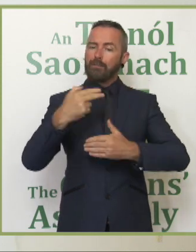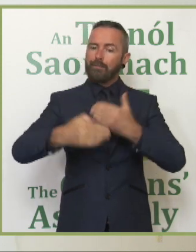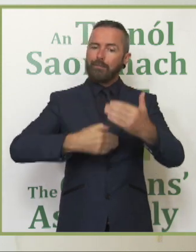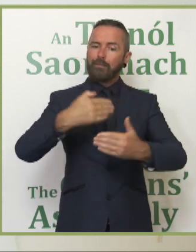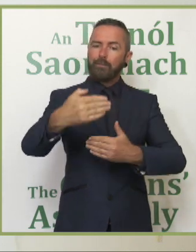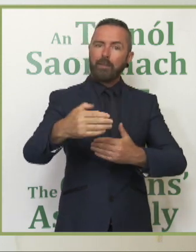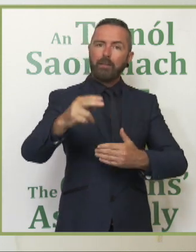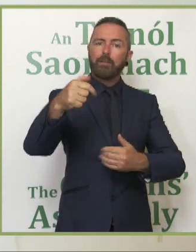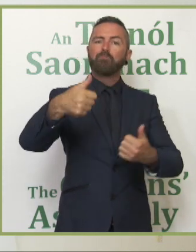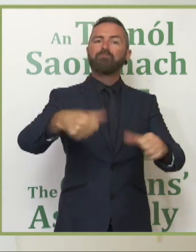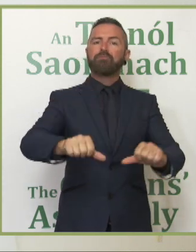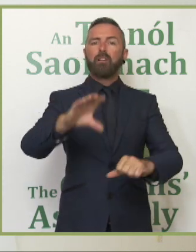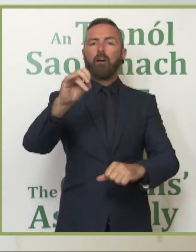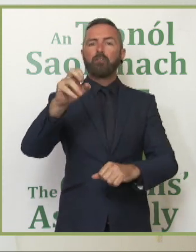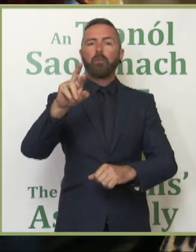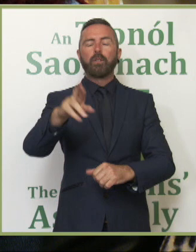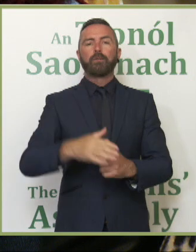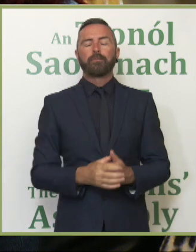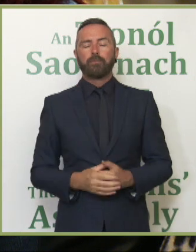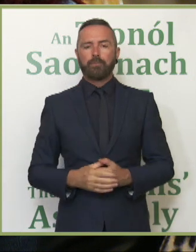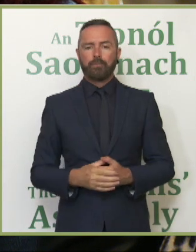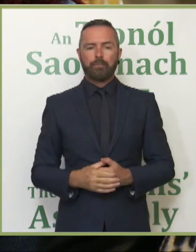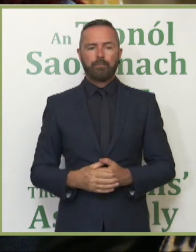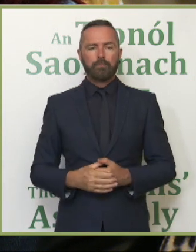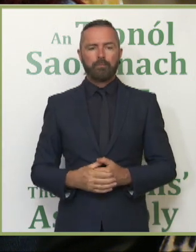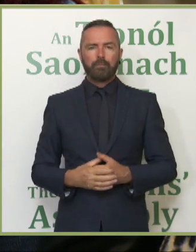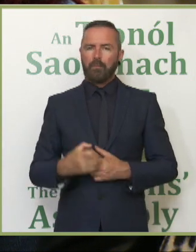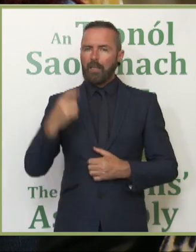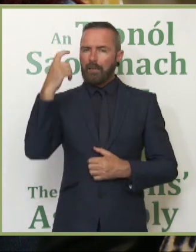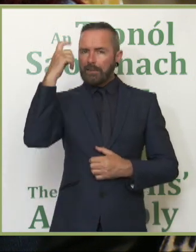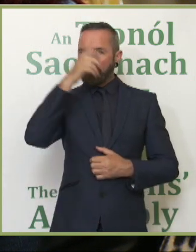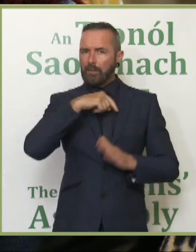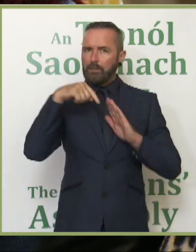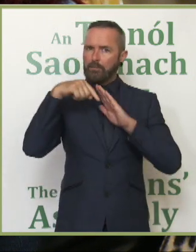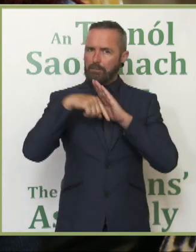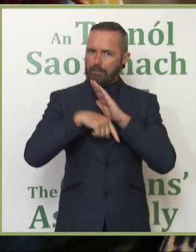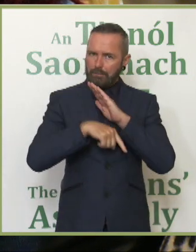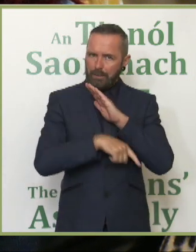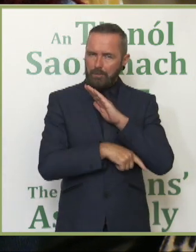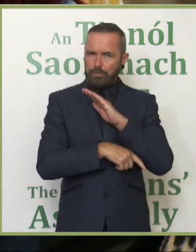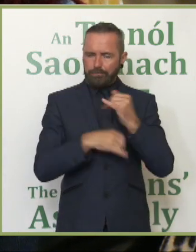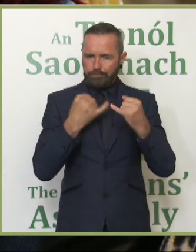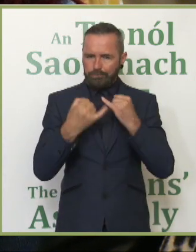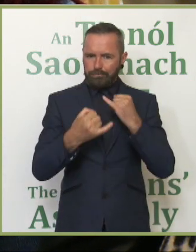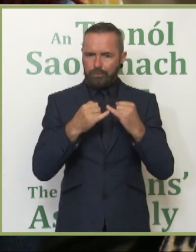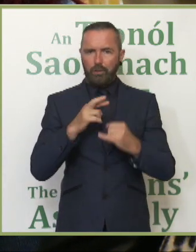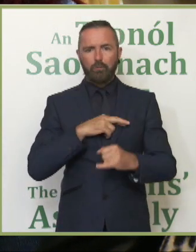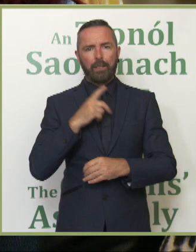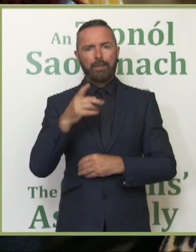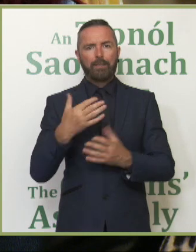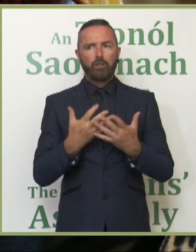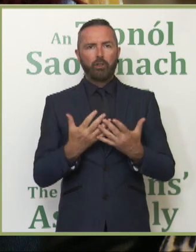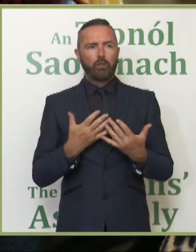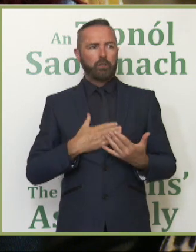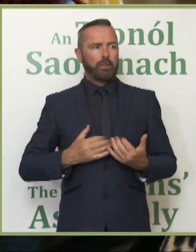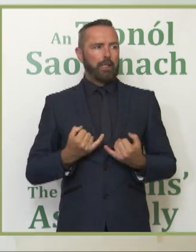So, as I keep mentioning, it's been very hard to deep dive on everything that we've done, so it's what I would call an appreciation of the agenda